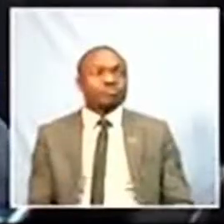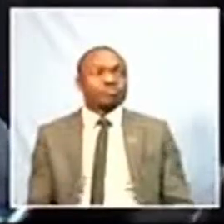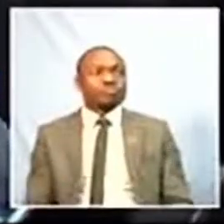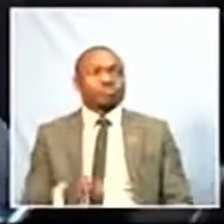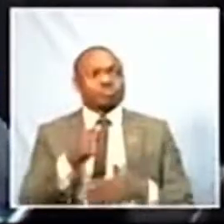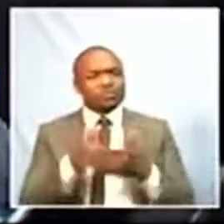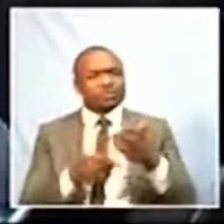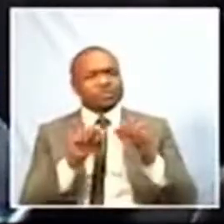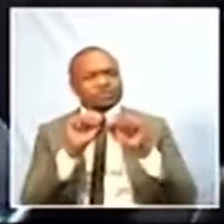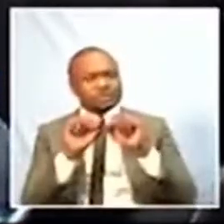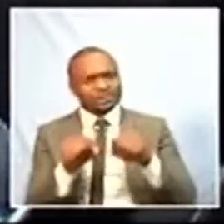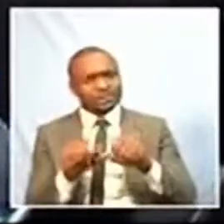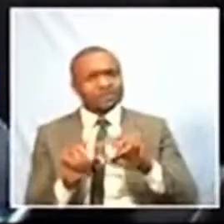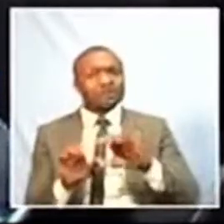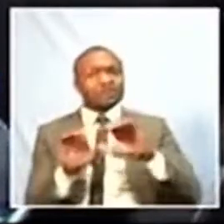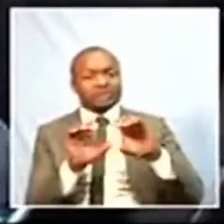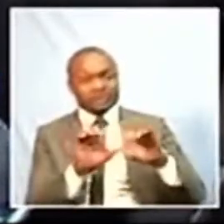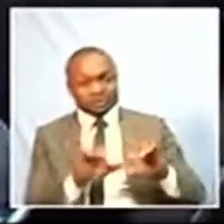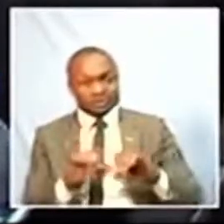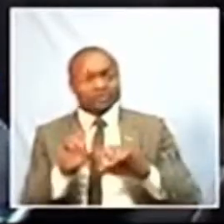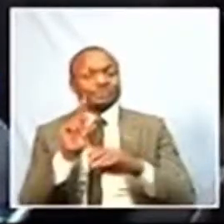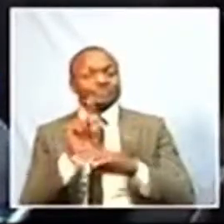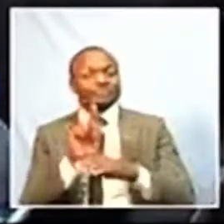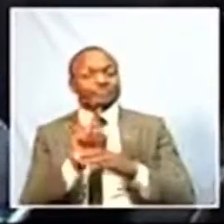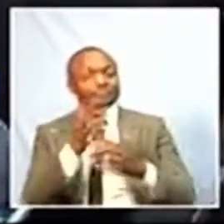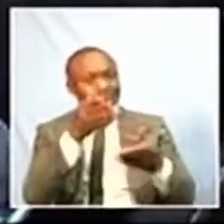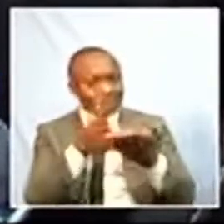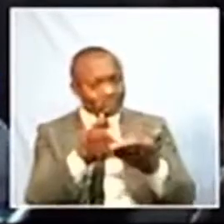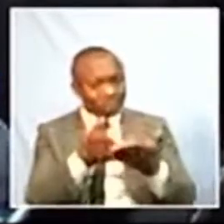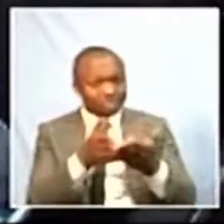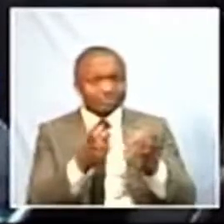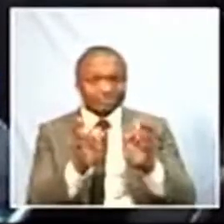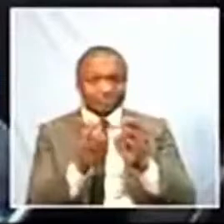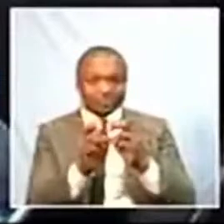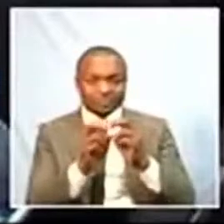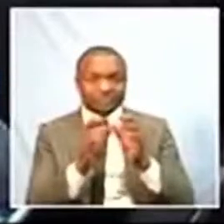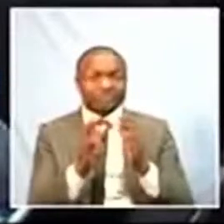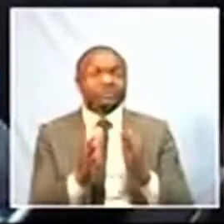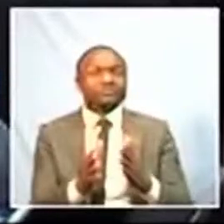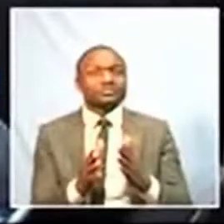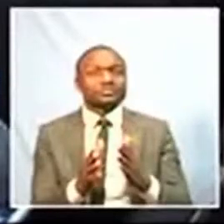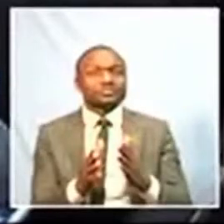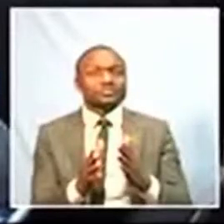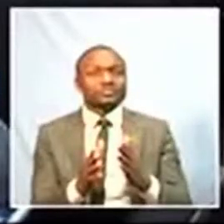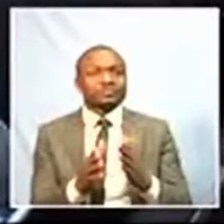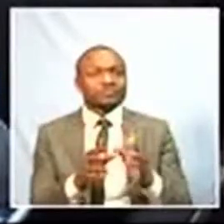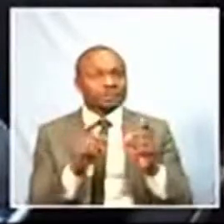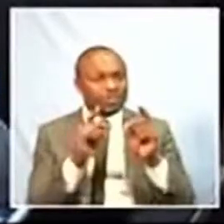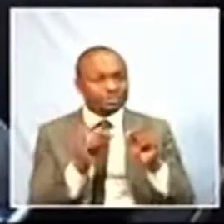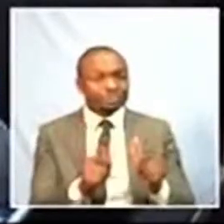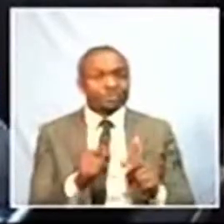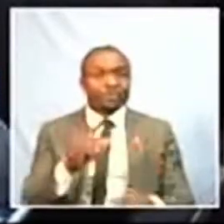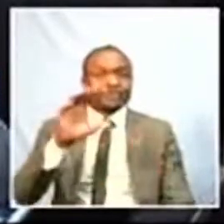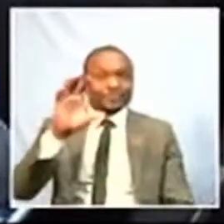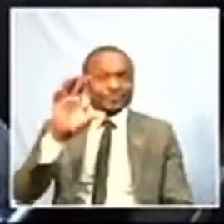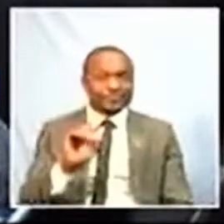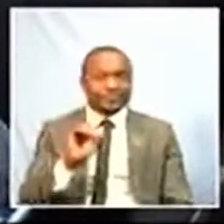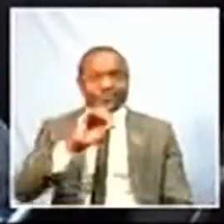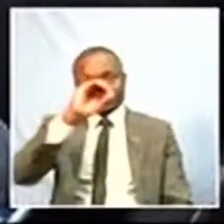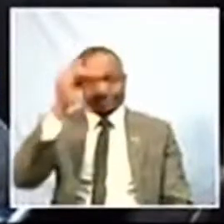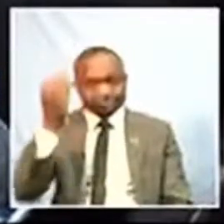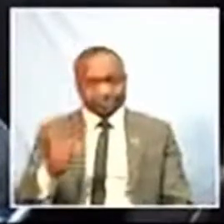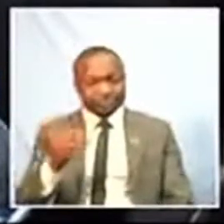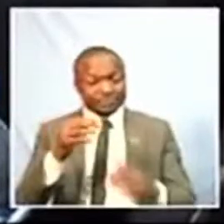what will you do to this project, the deep tank, that the contractor did up to 50%, and now